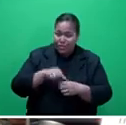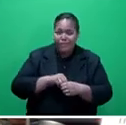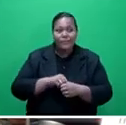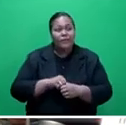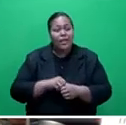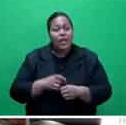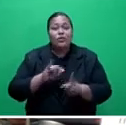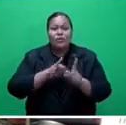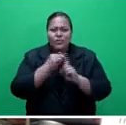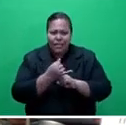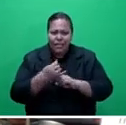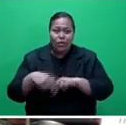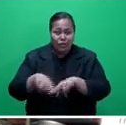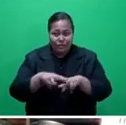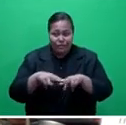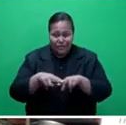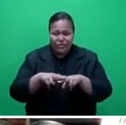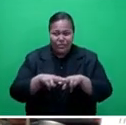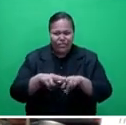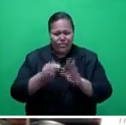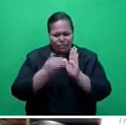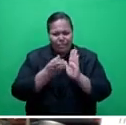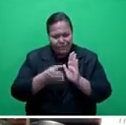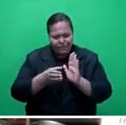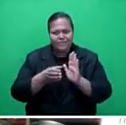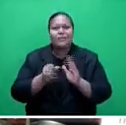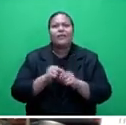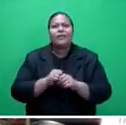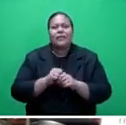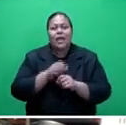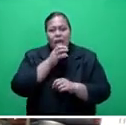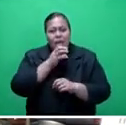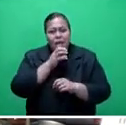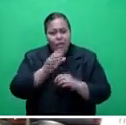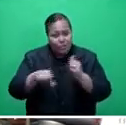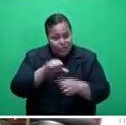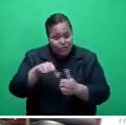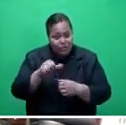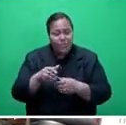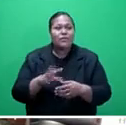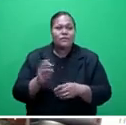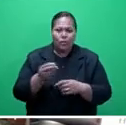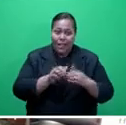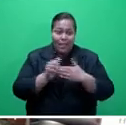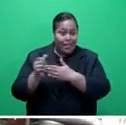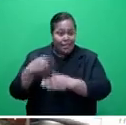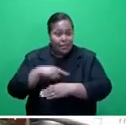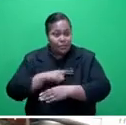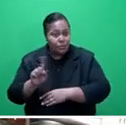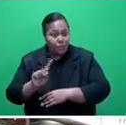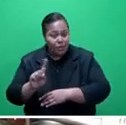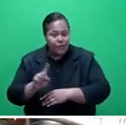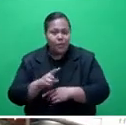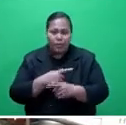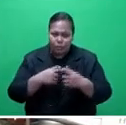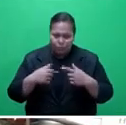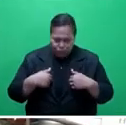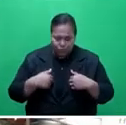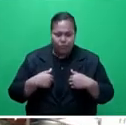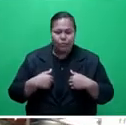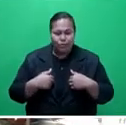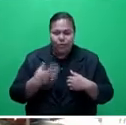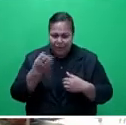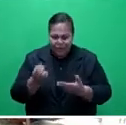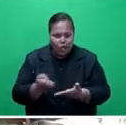Travel Association, and many more. And this has led, Mr. Speaker, sir, to the development of an economic